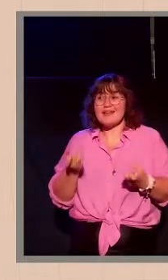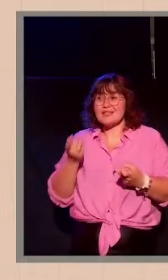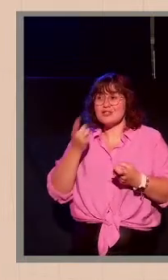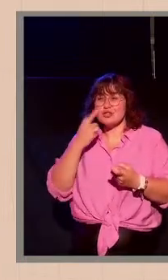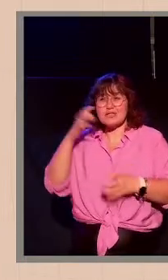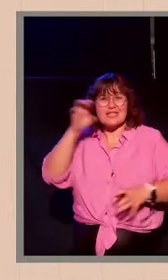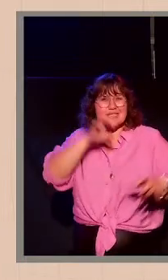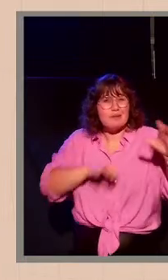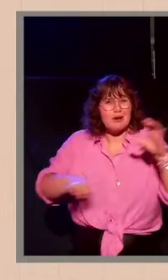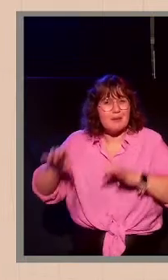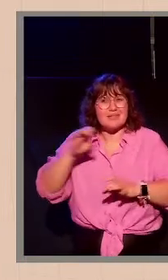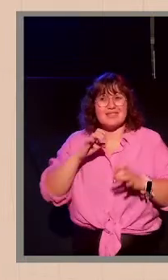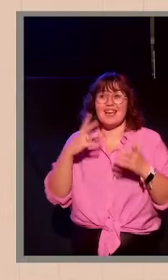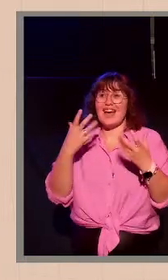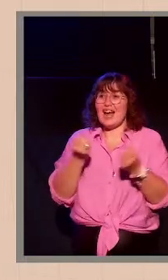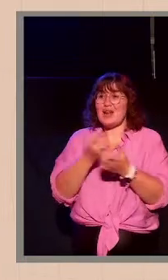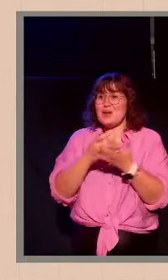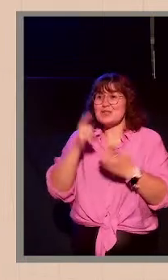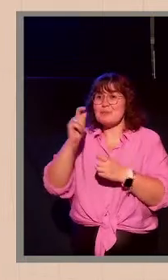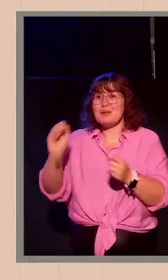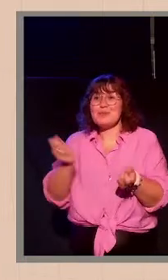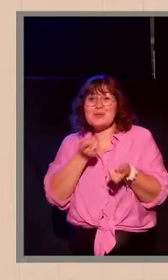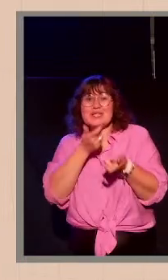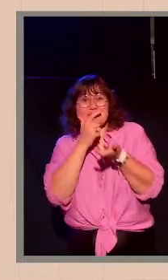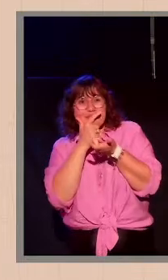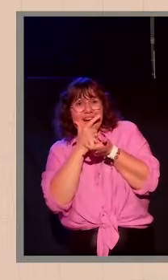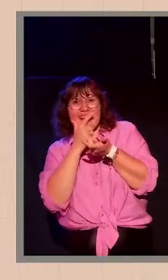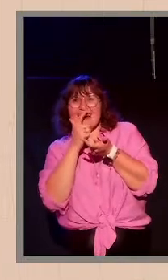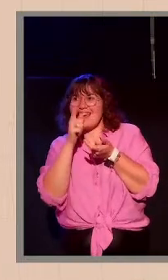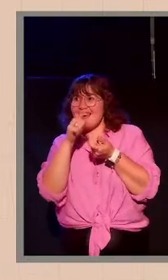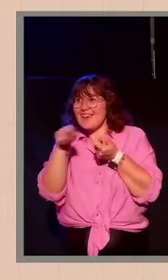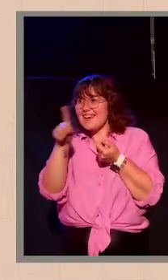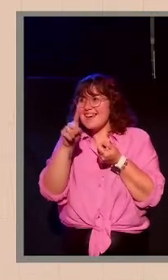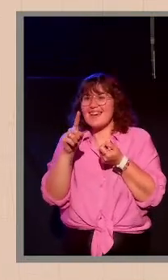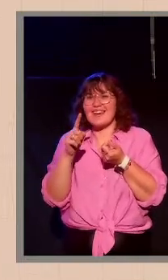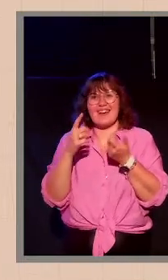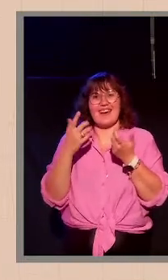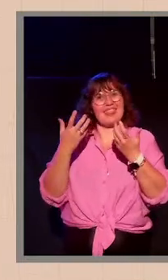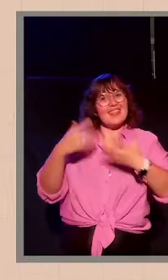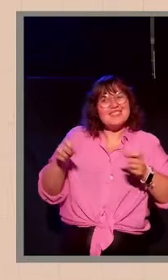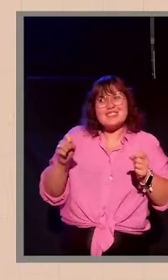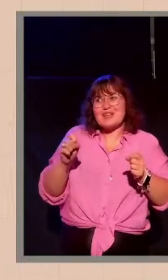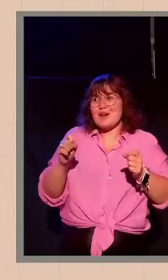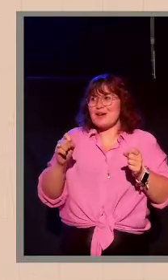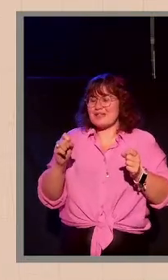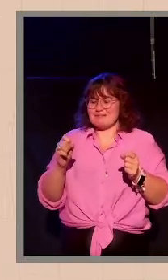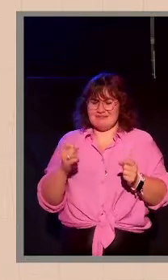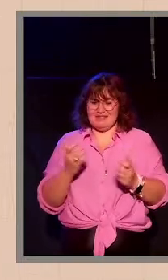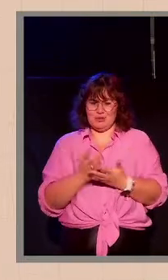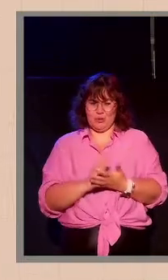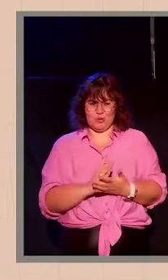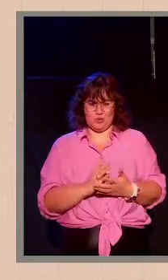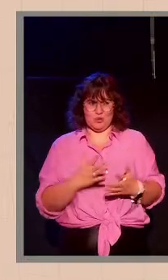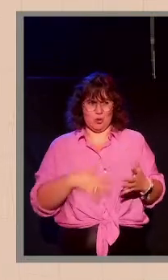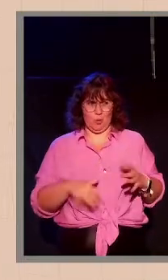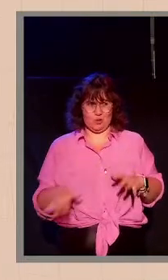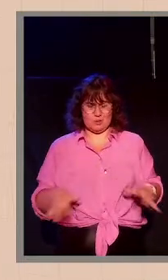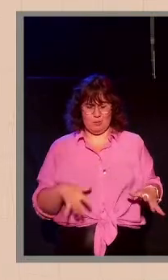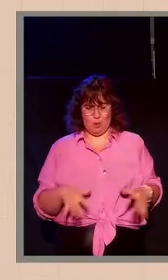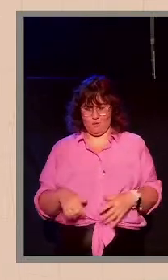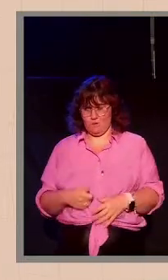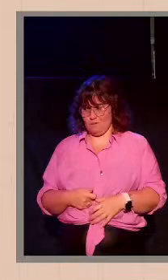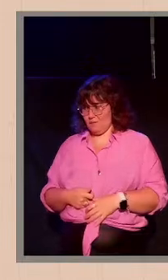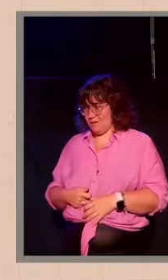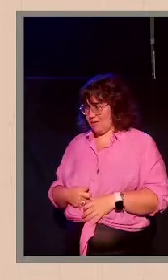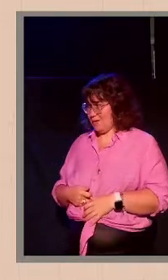And you get lots of smiles on people's faces. People will start off, you know, not really wanting to move, and then after about 2